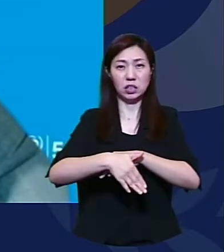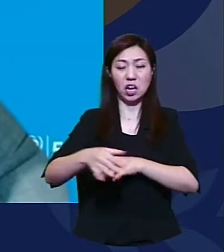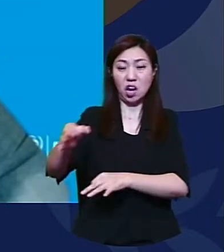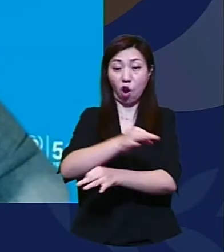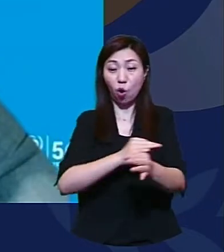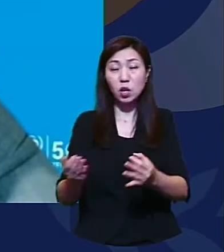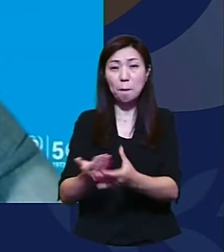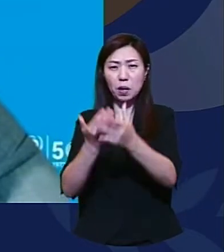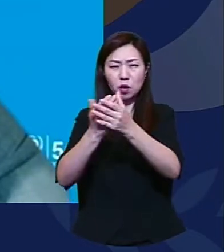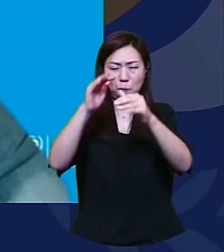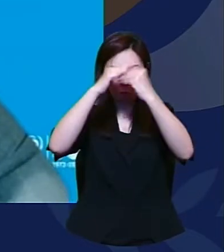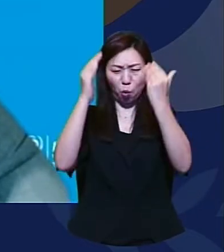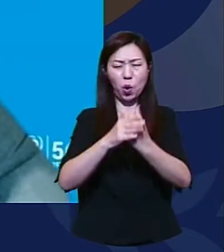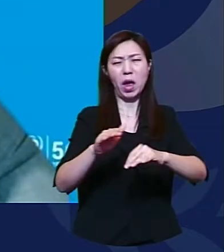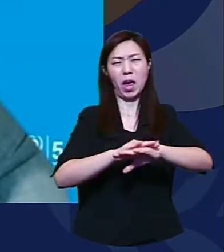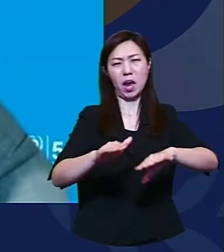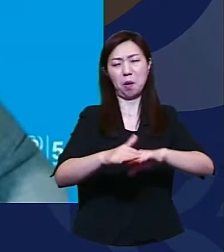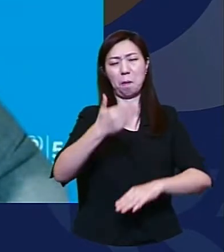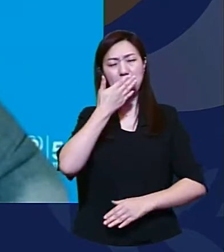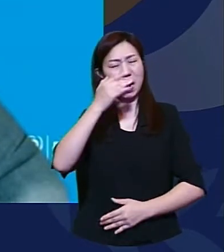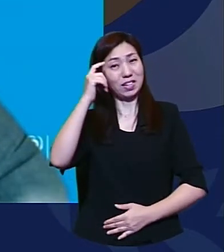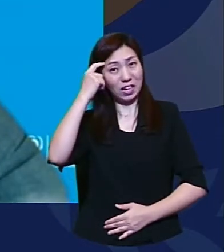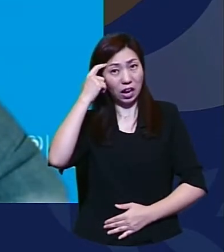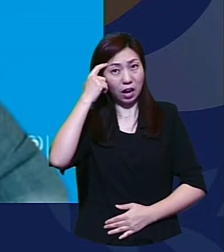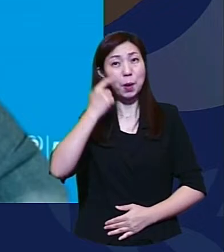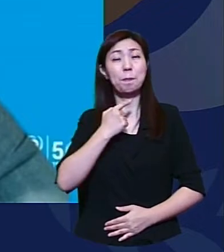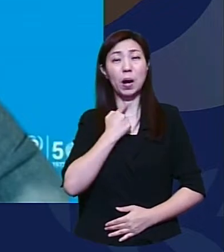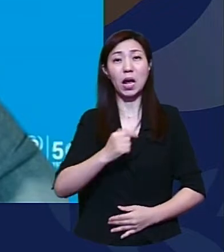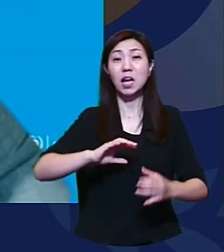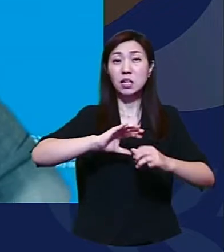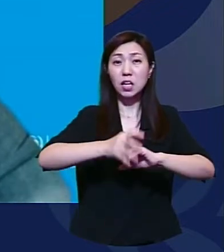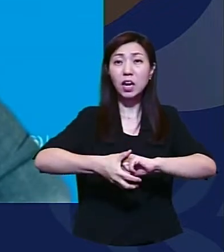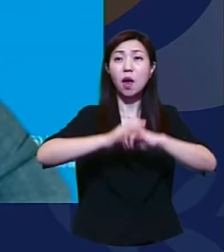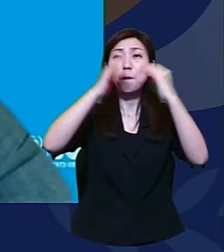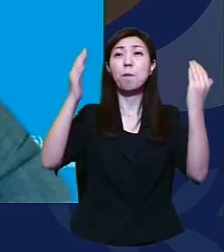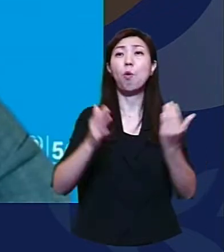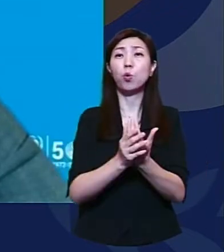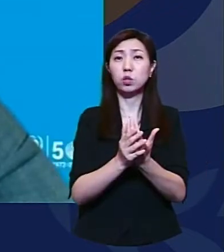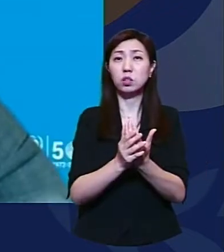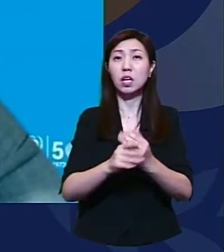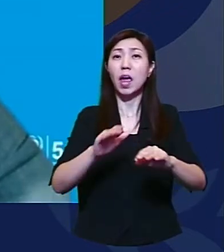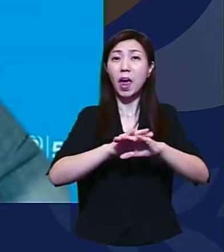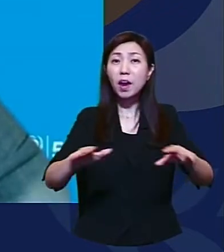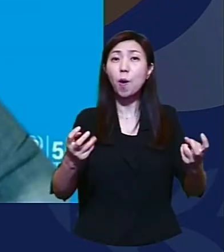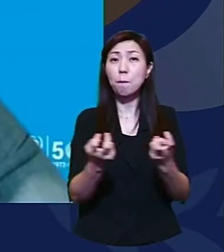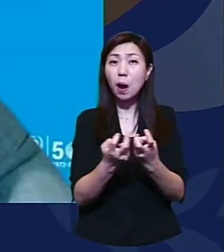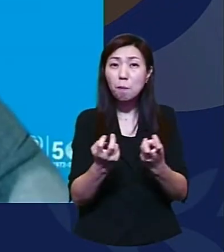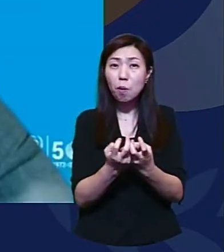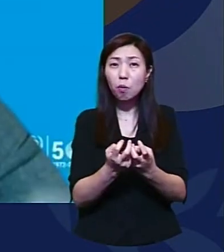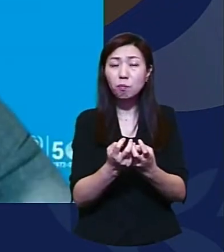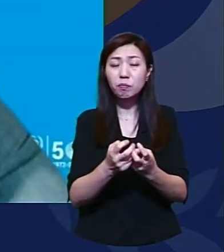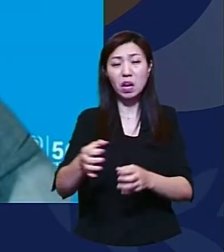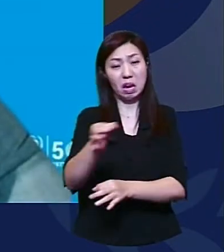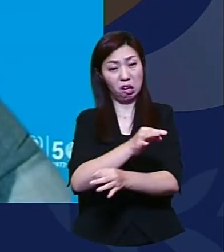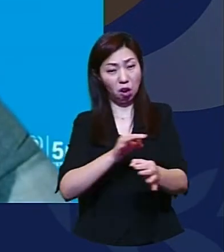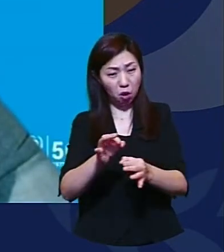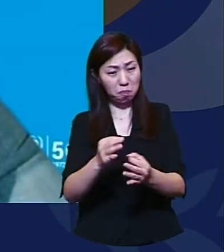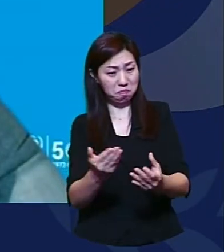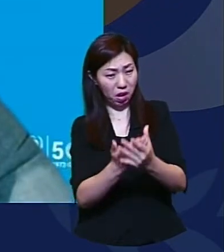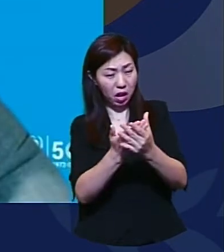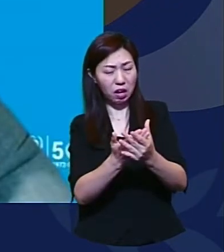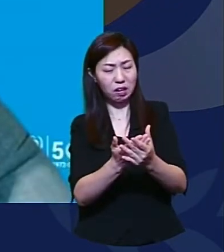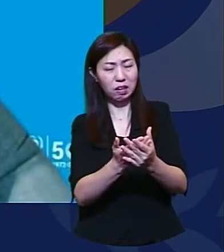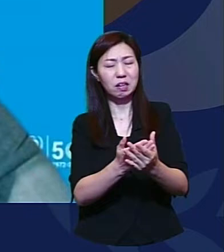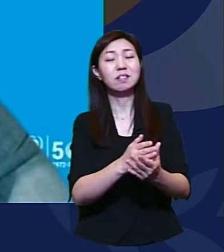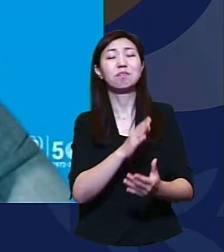one-size-fits-all cure for all of the world's social problems. And there is truth in this. Massive advances in